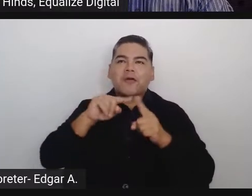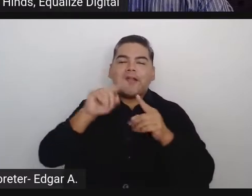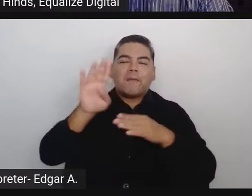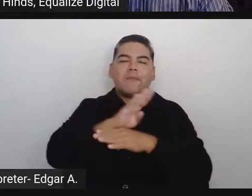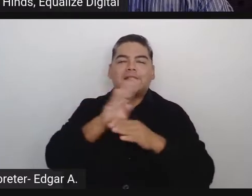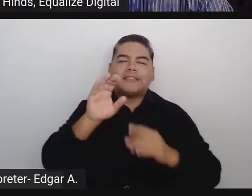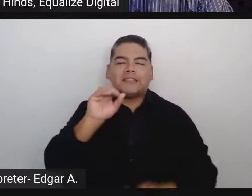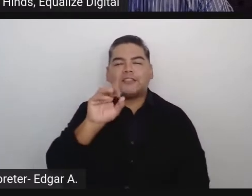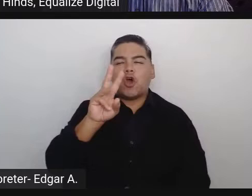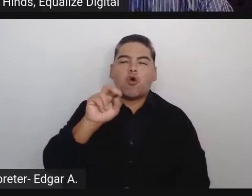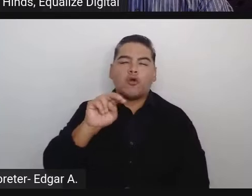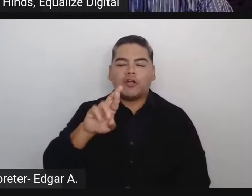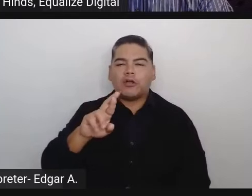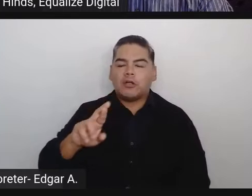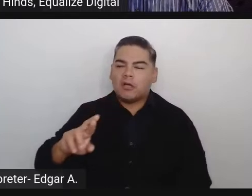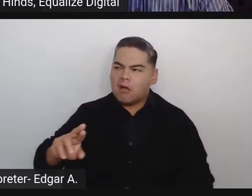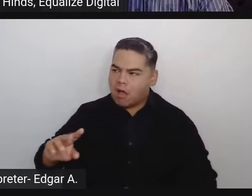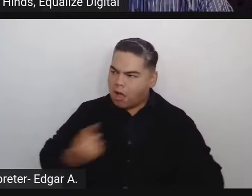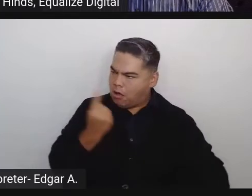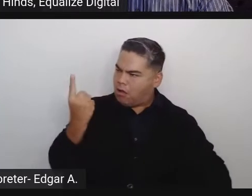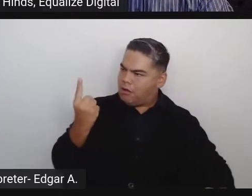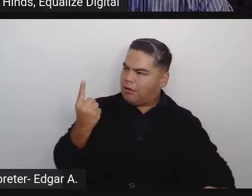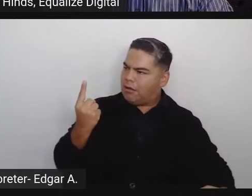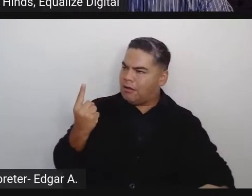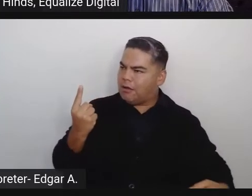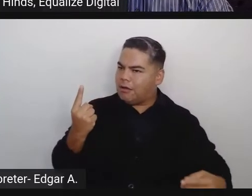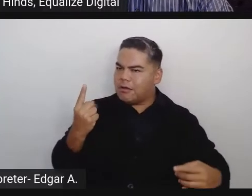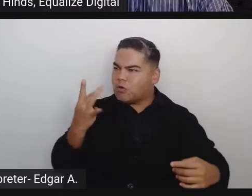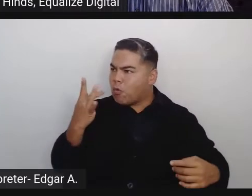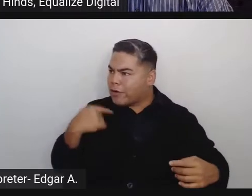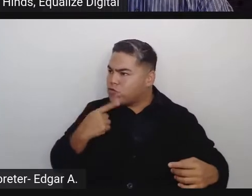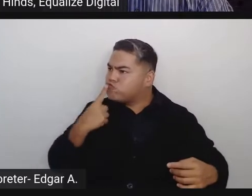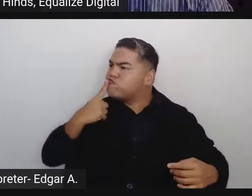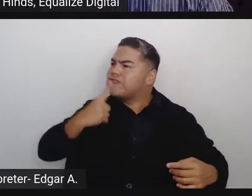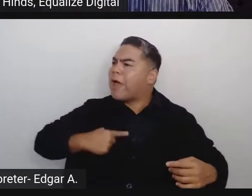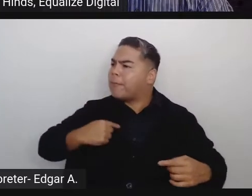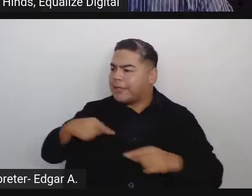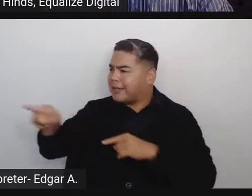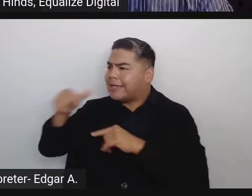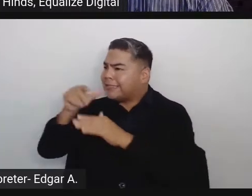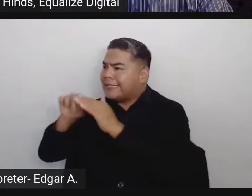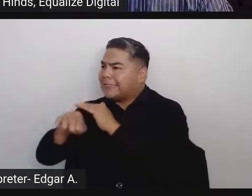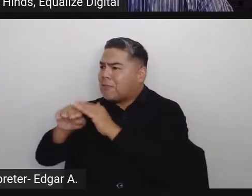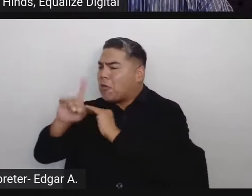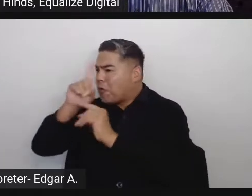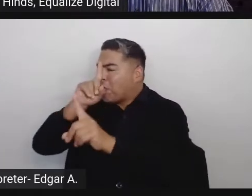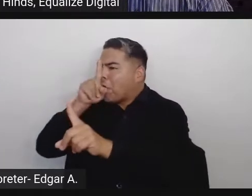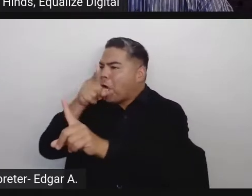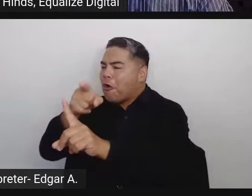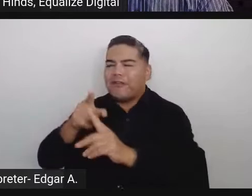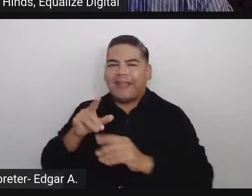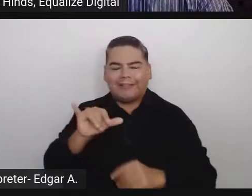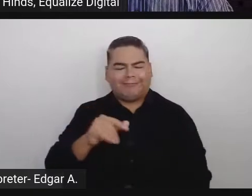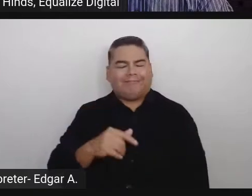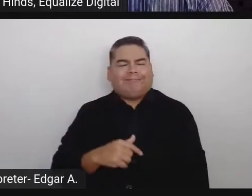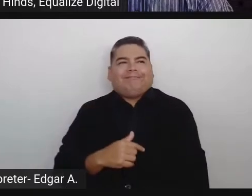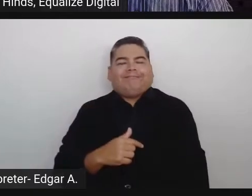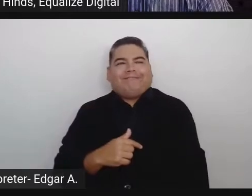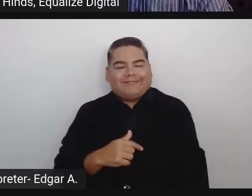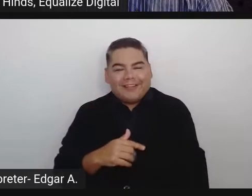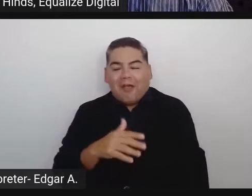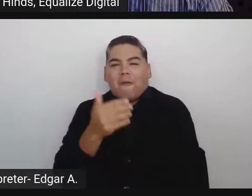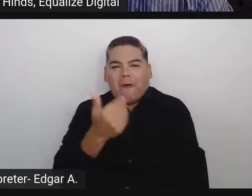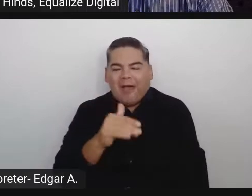not achieving or even attempting to achieve their own DEI goals, like that. Like that person